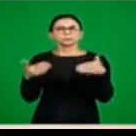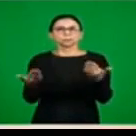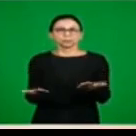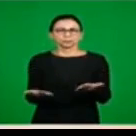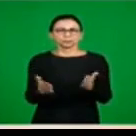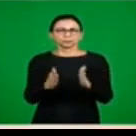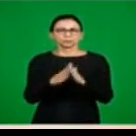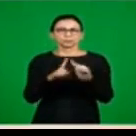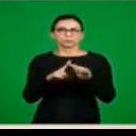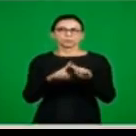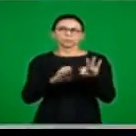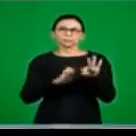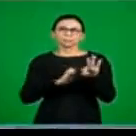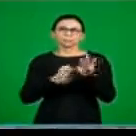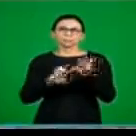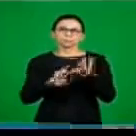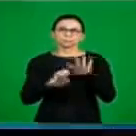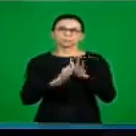Philadelphia?